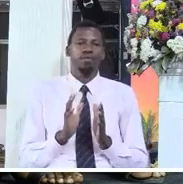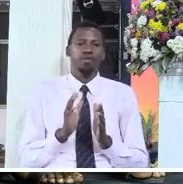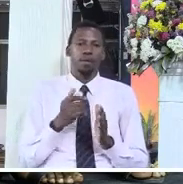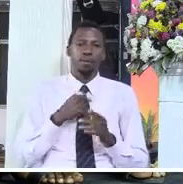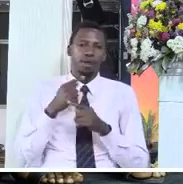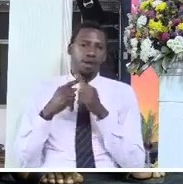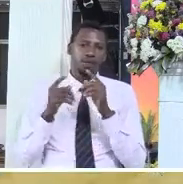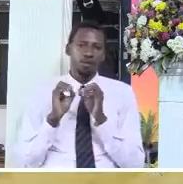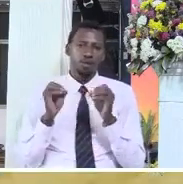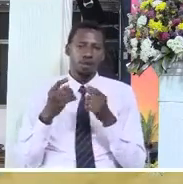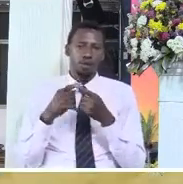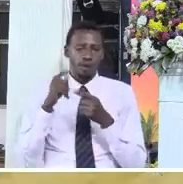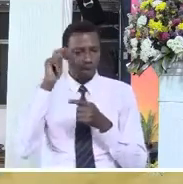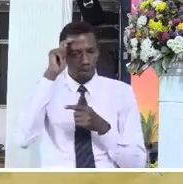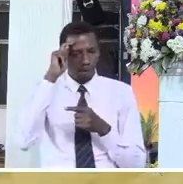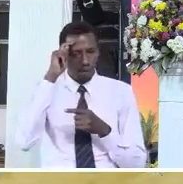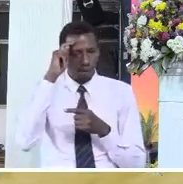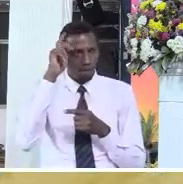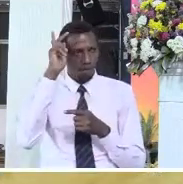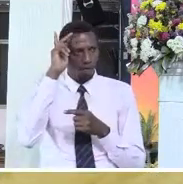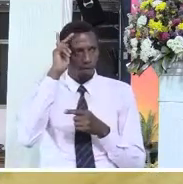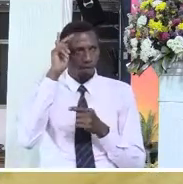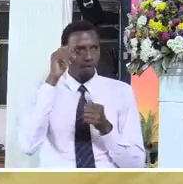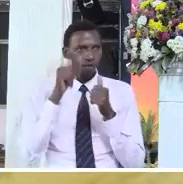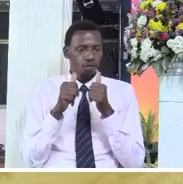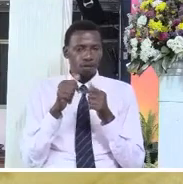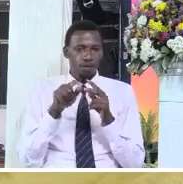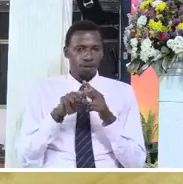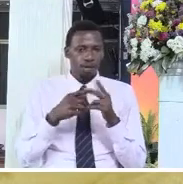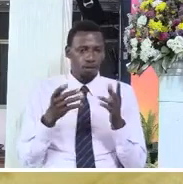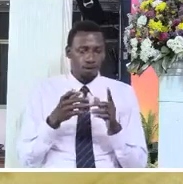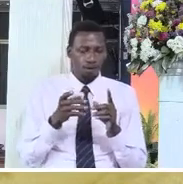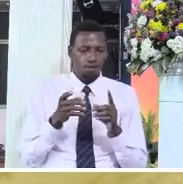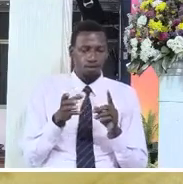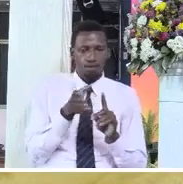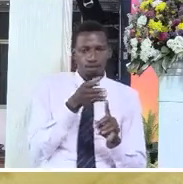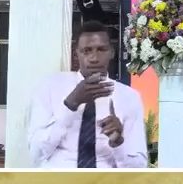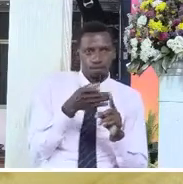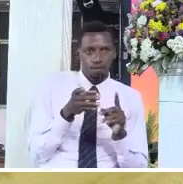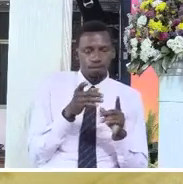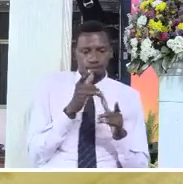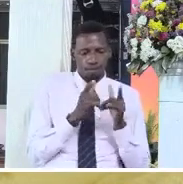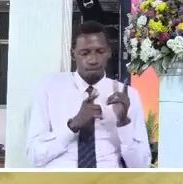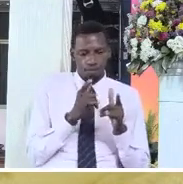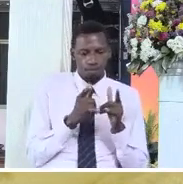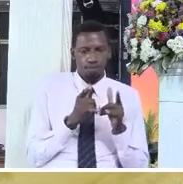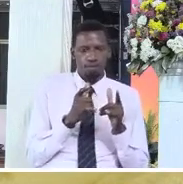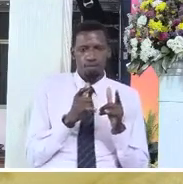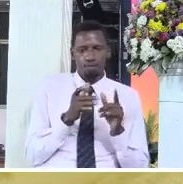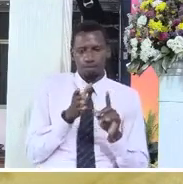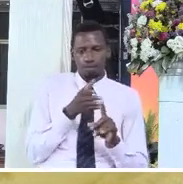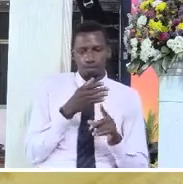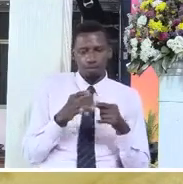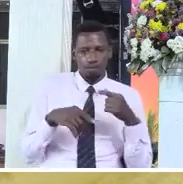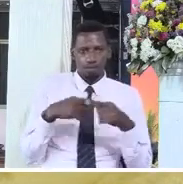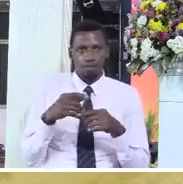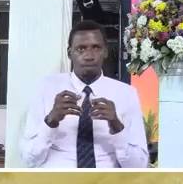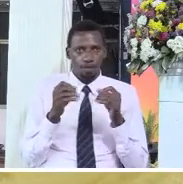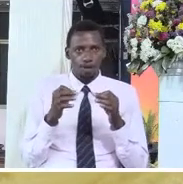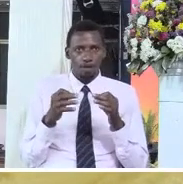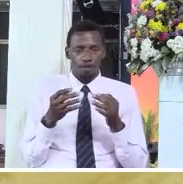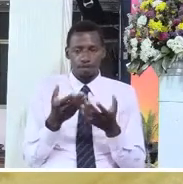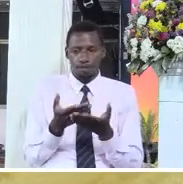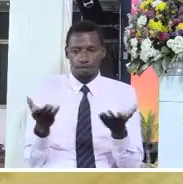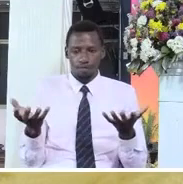it starts from dating, it goes on to courting. And so if these people are going to, if we are going to be integrated